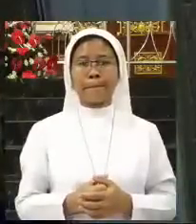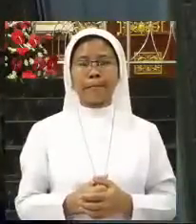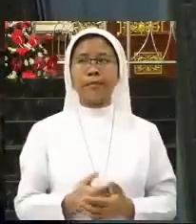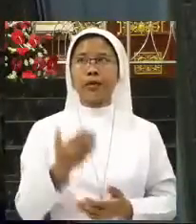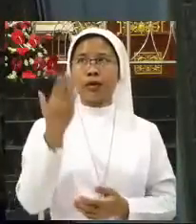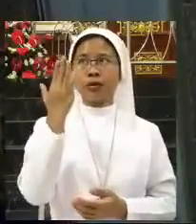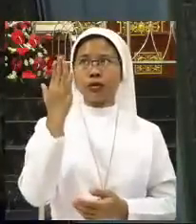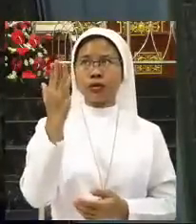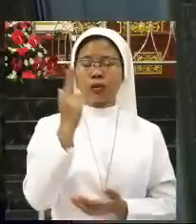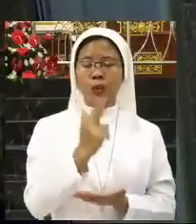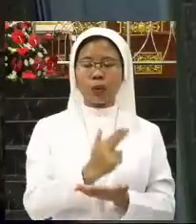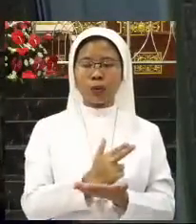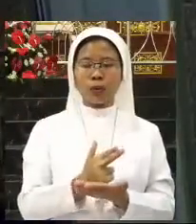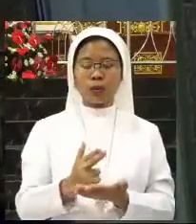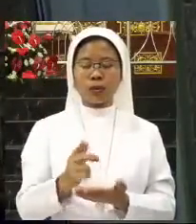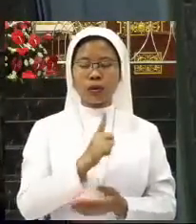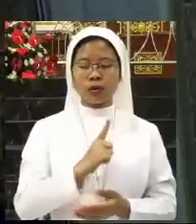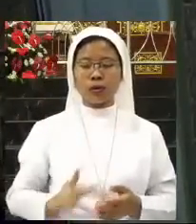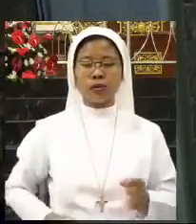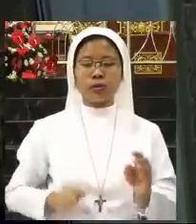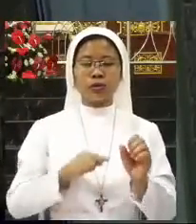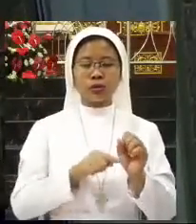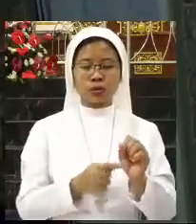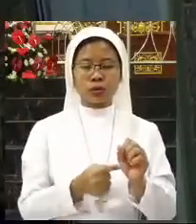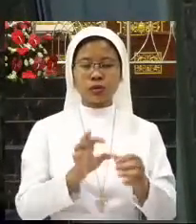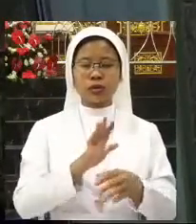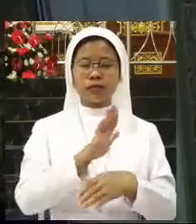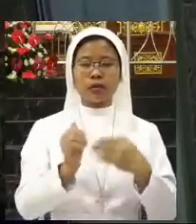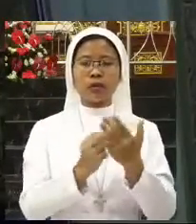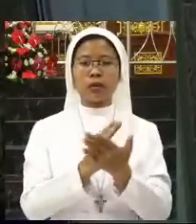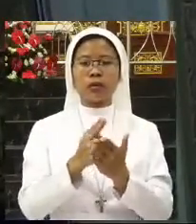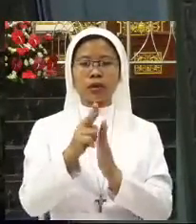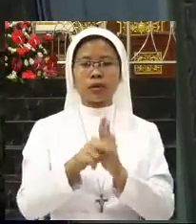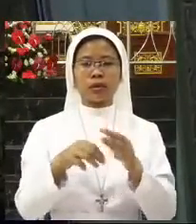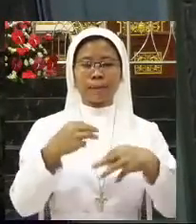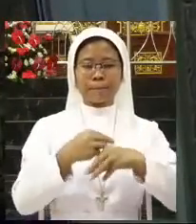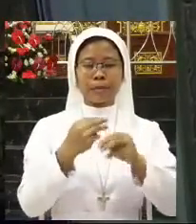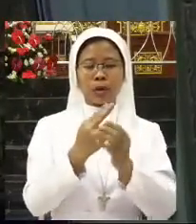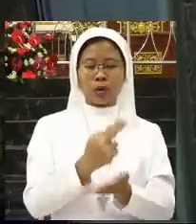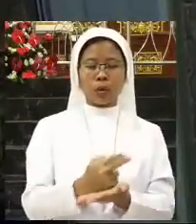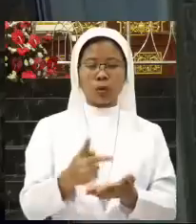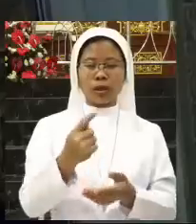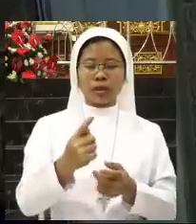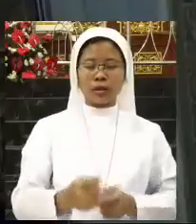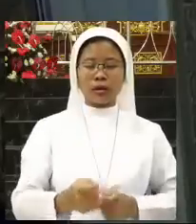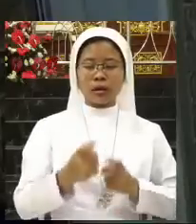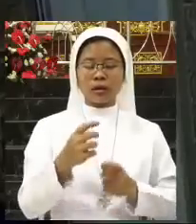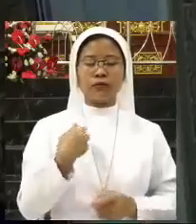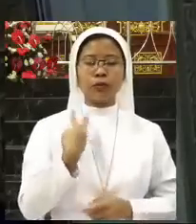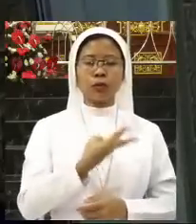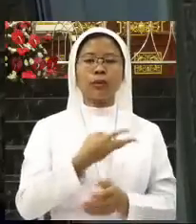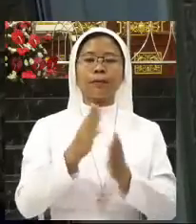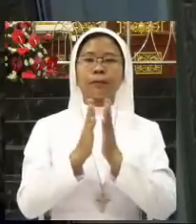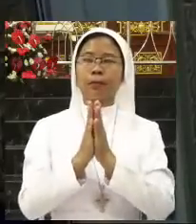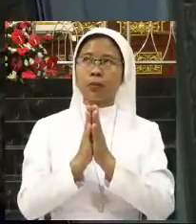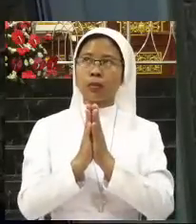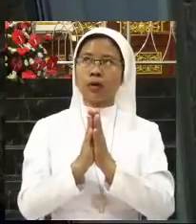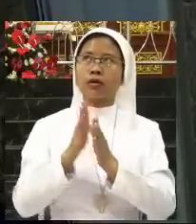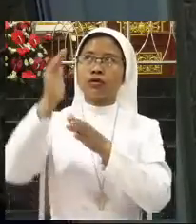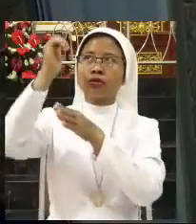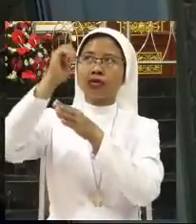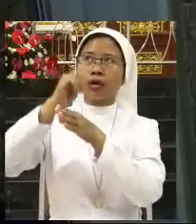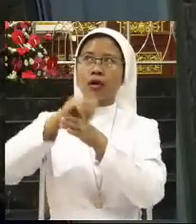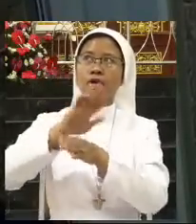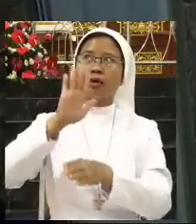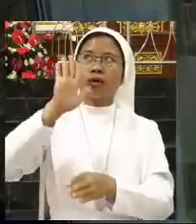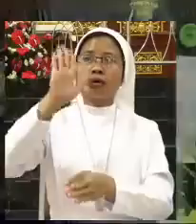You are indeed holy, O Lord, the fount of all holiness. Make holy, therefore, these gifts, we pray, by sending